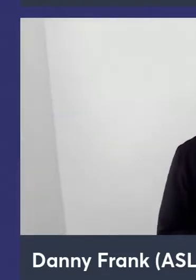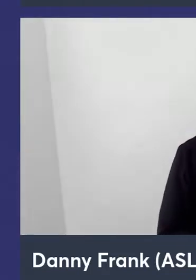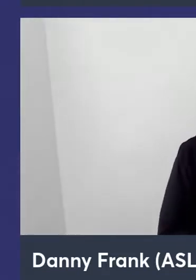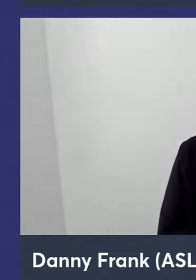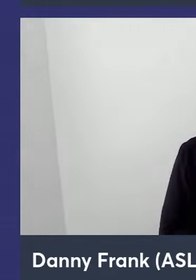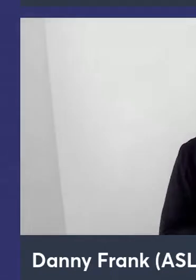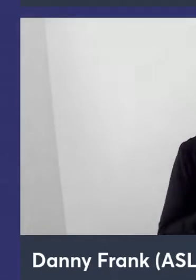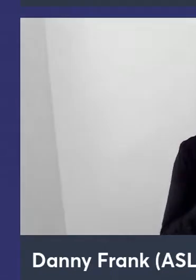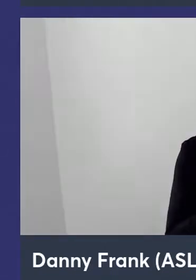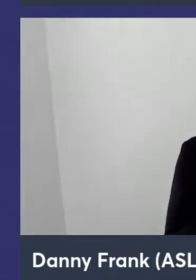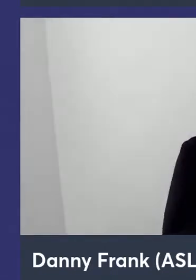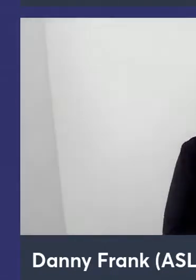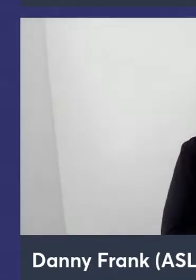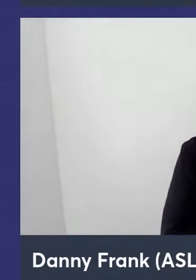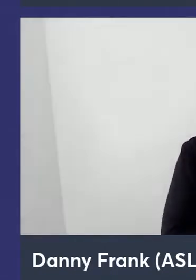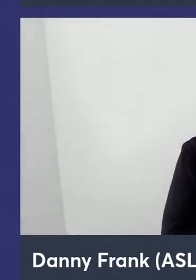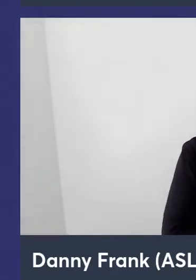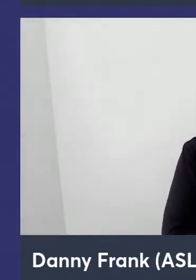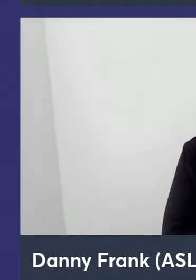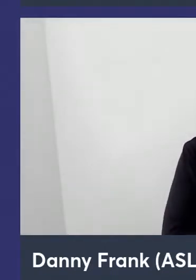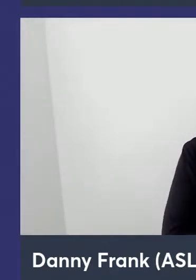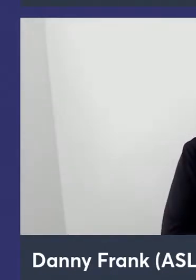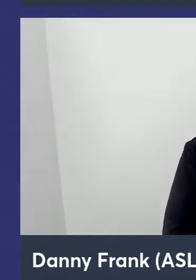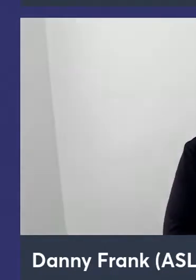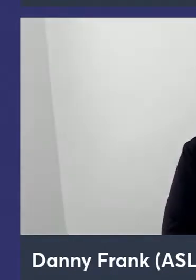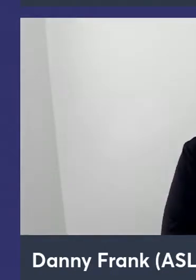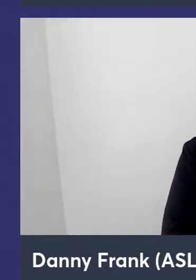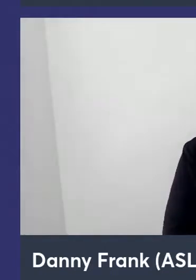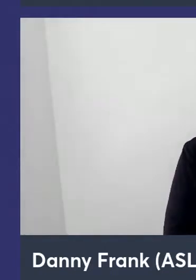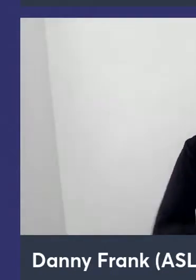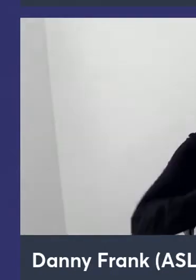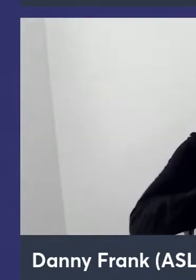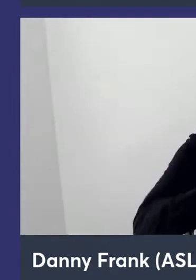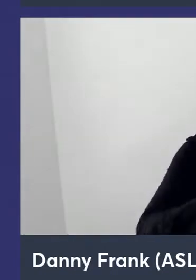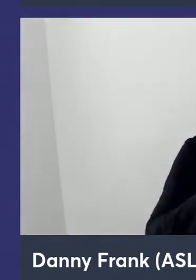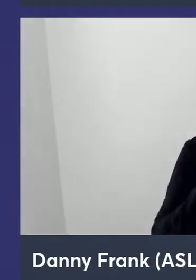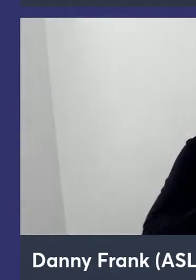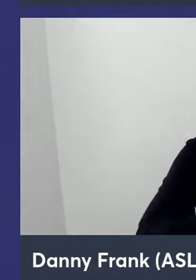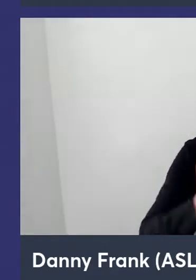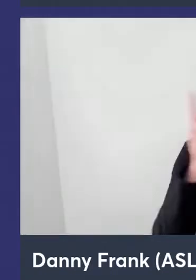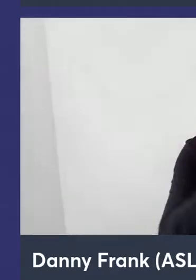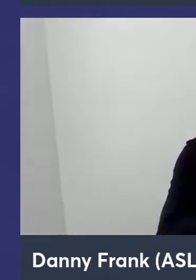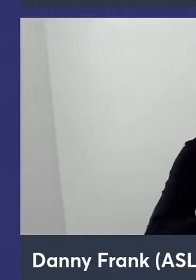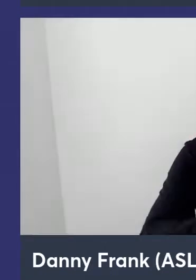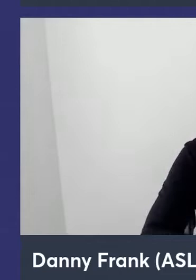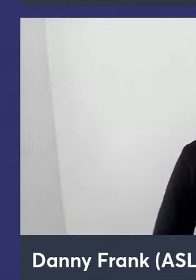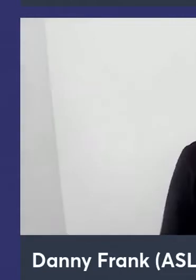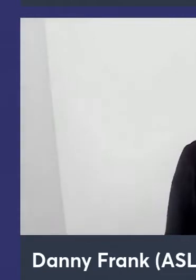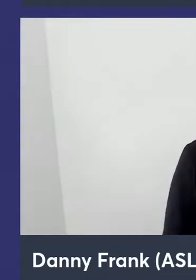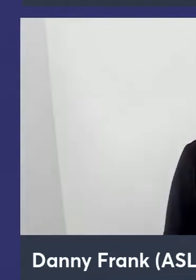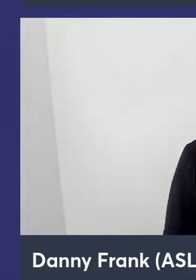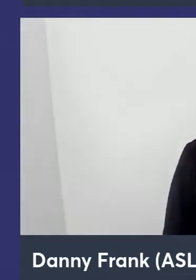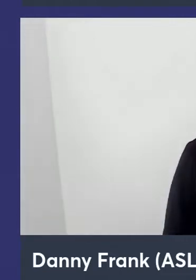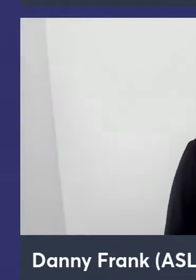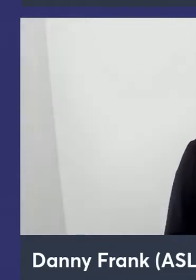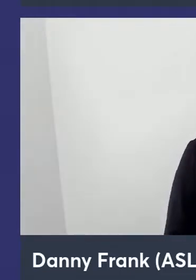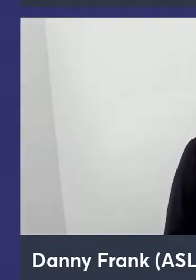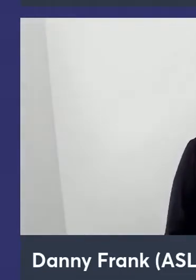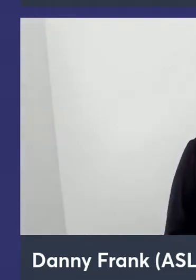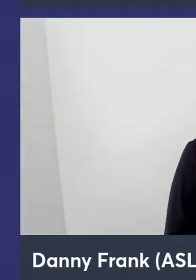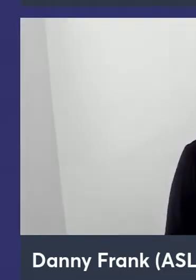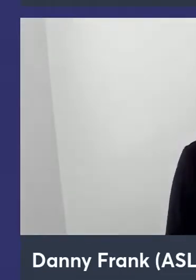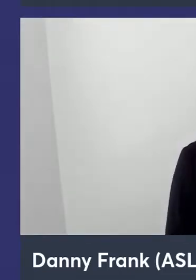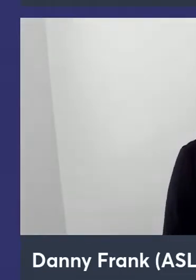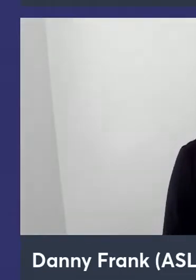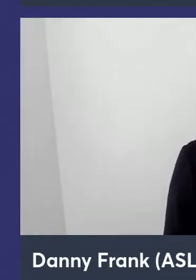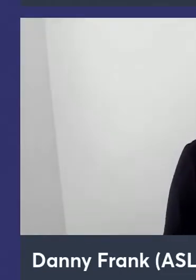we've never seen an Ensemble model perform worse than HPO. Indeed, we've seen around 1 to 2% better model accuracy than